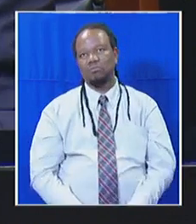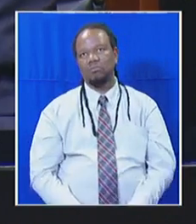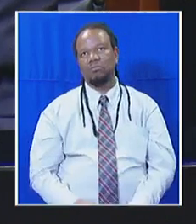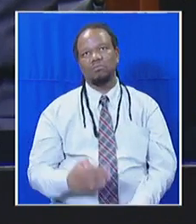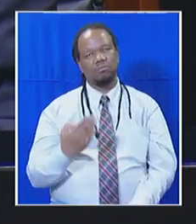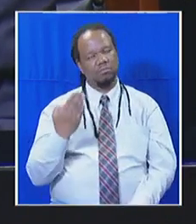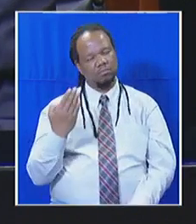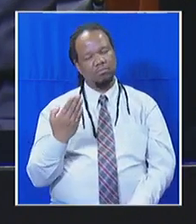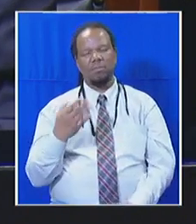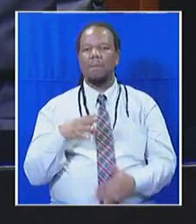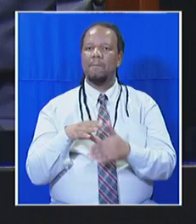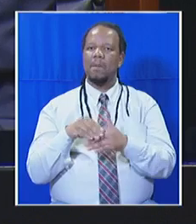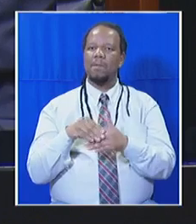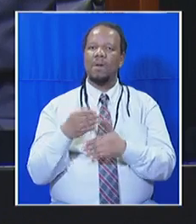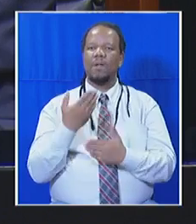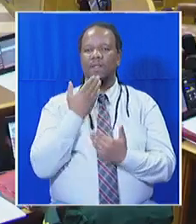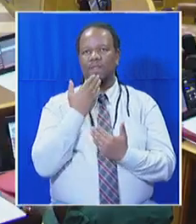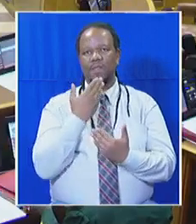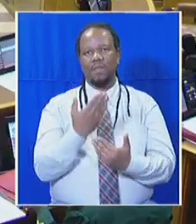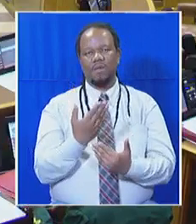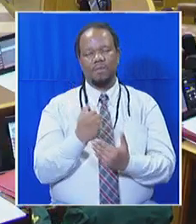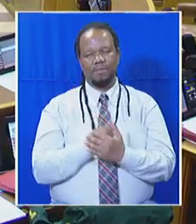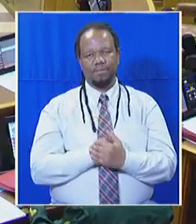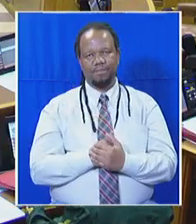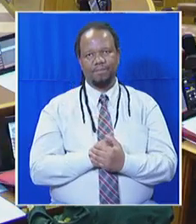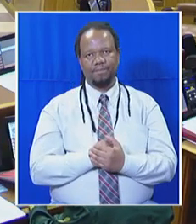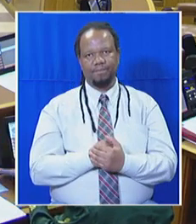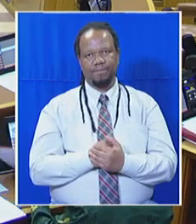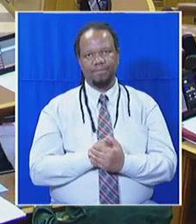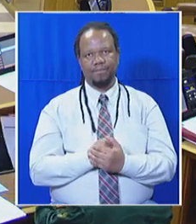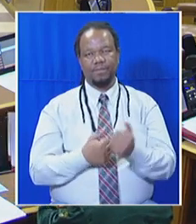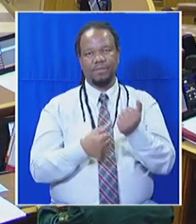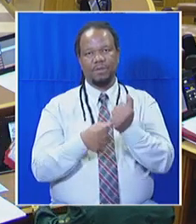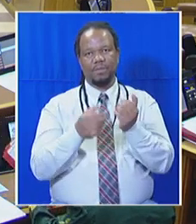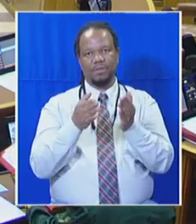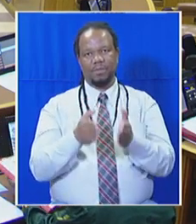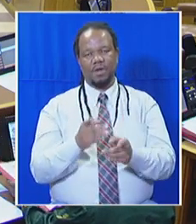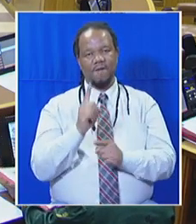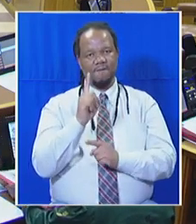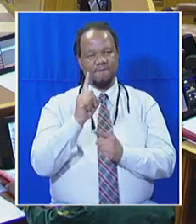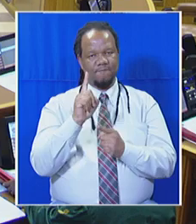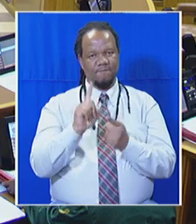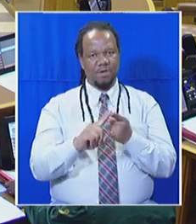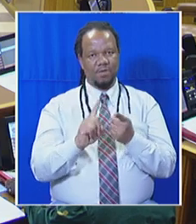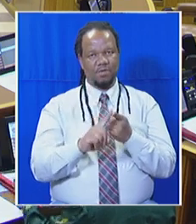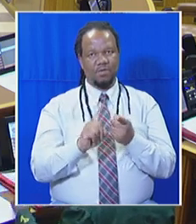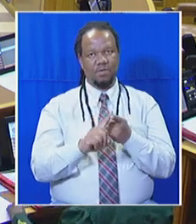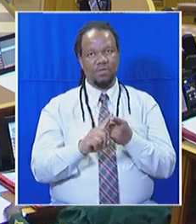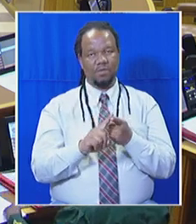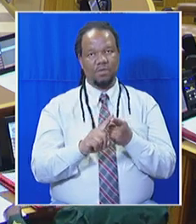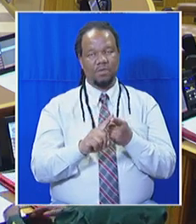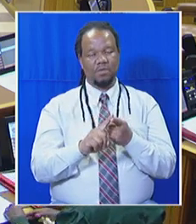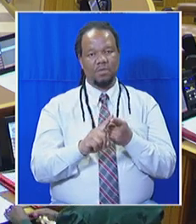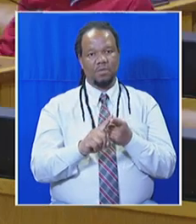Yes, Honourable Member. Thank you, Deputy Speaker. Firstly, Deputy Speaker, we want to express ourselves